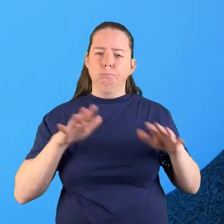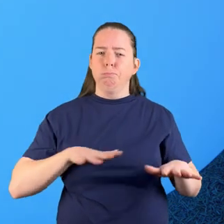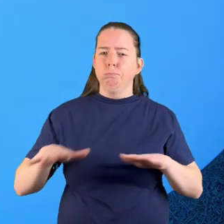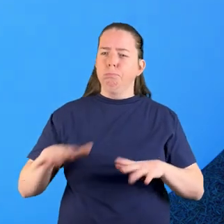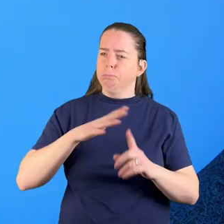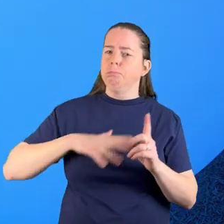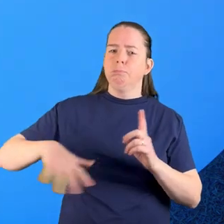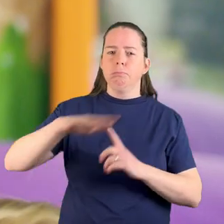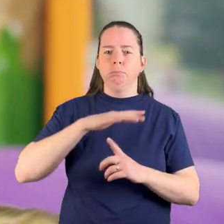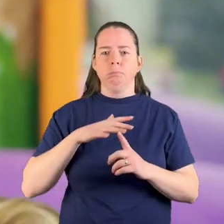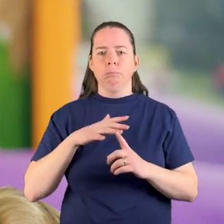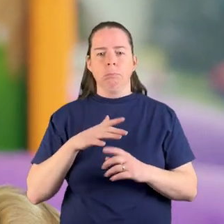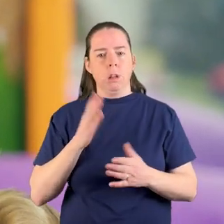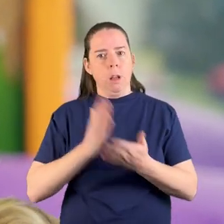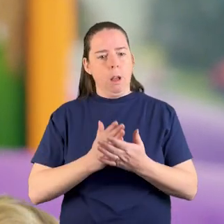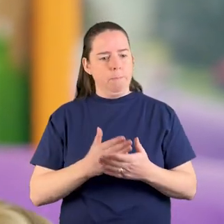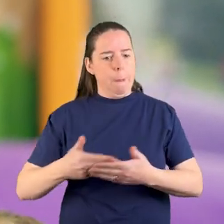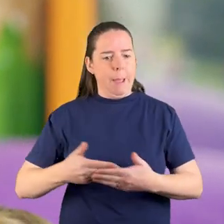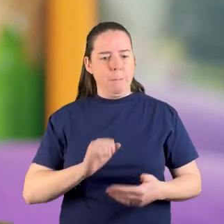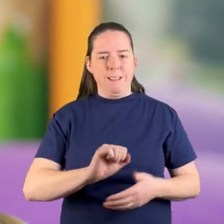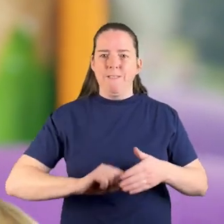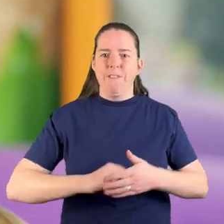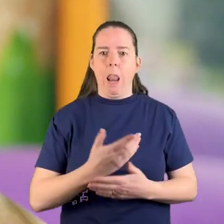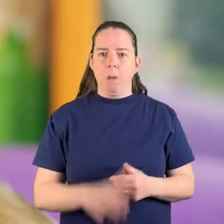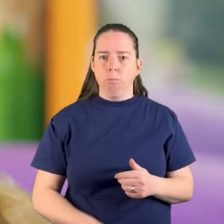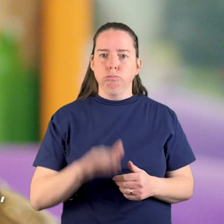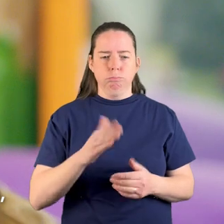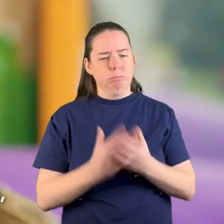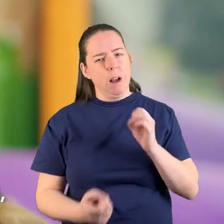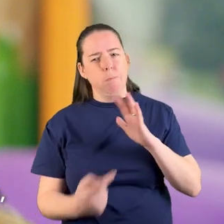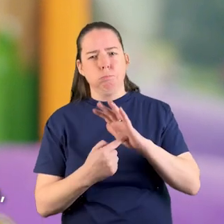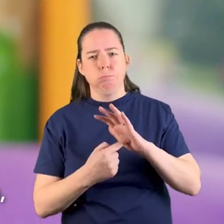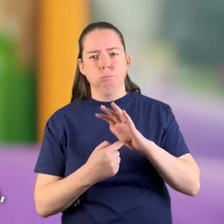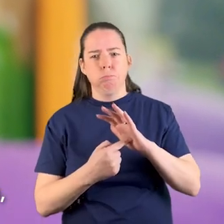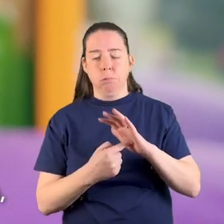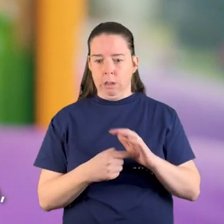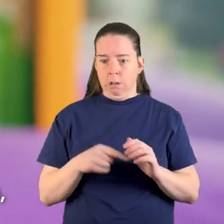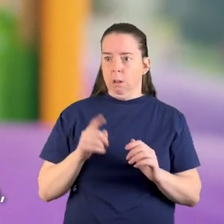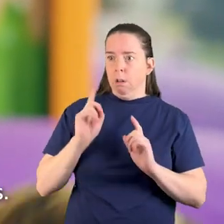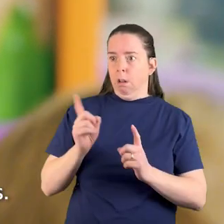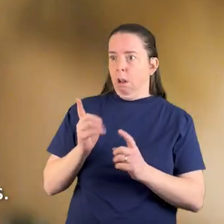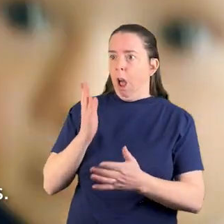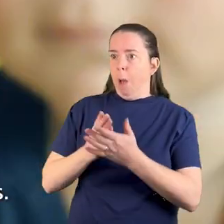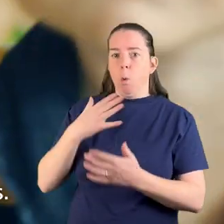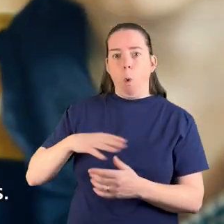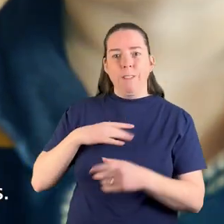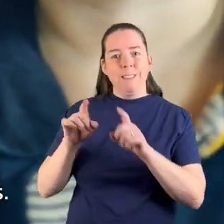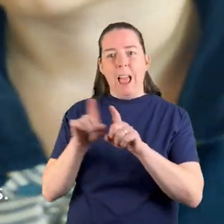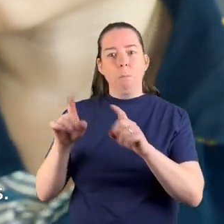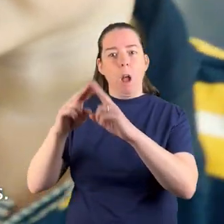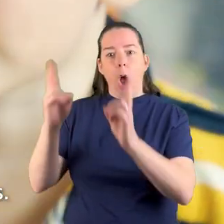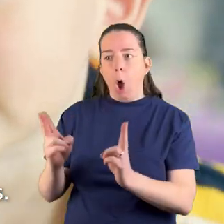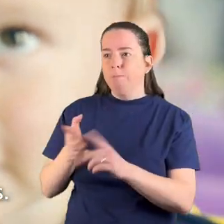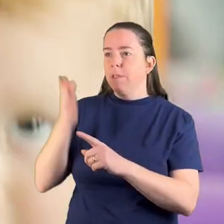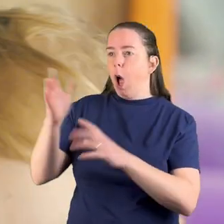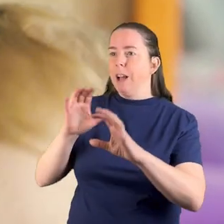relaxing space. It's something that's important to the baby's development and something that you would like to do, either at home or